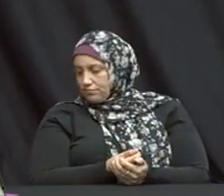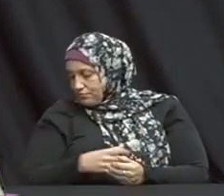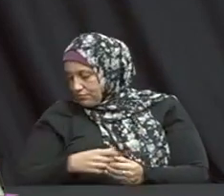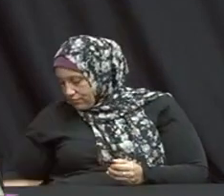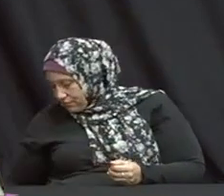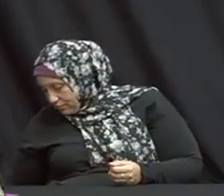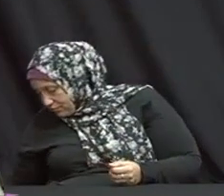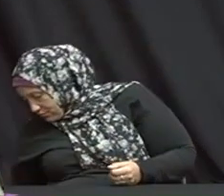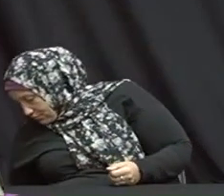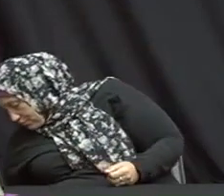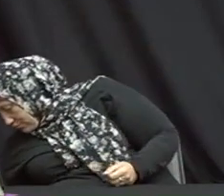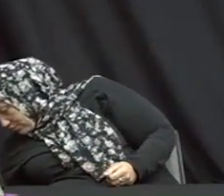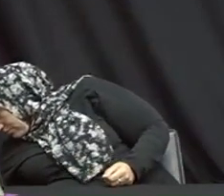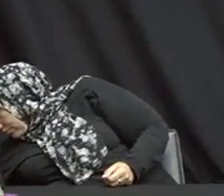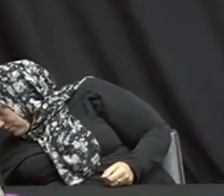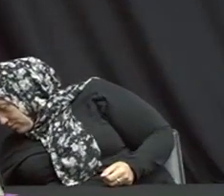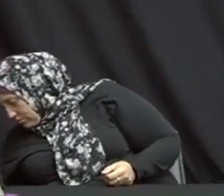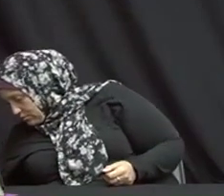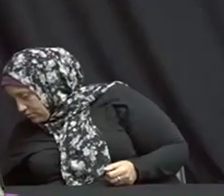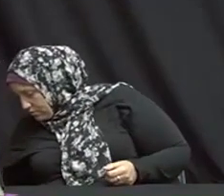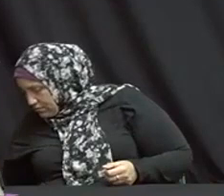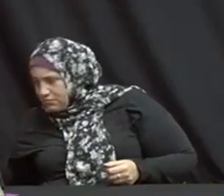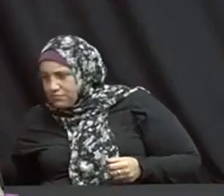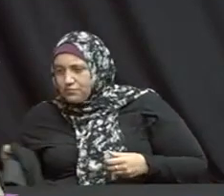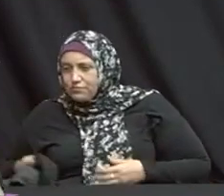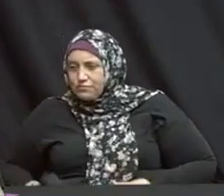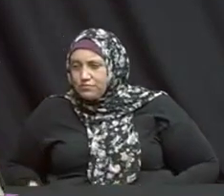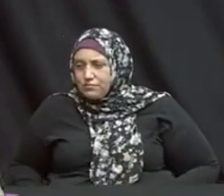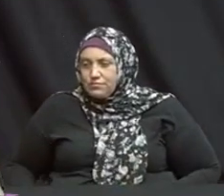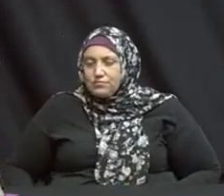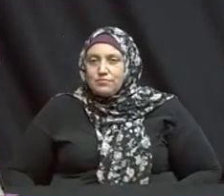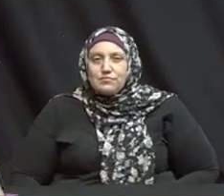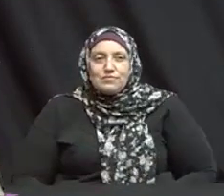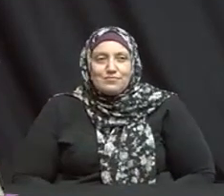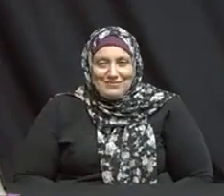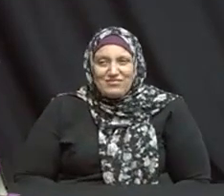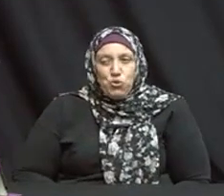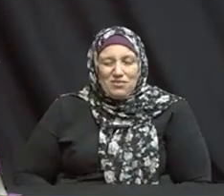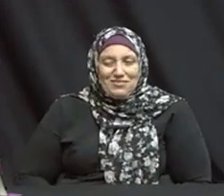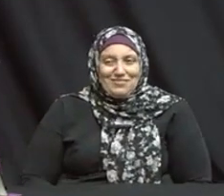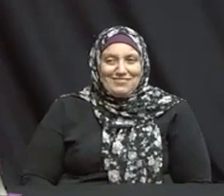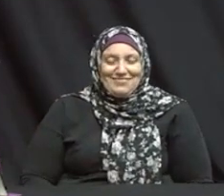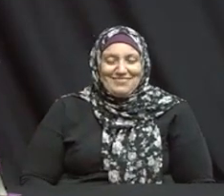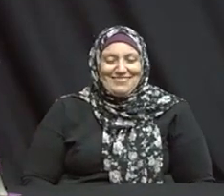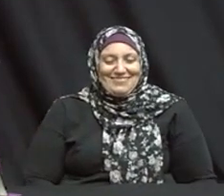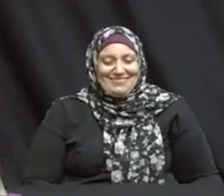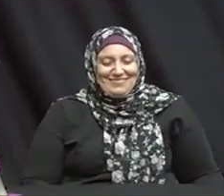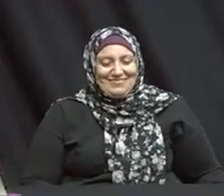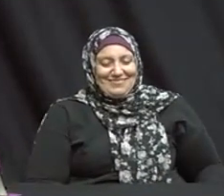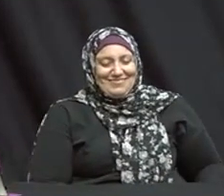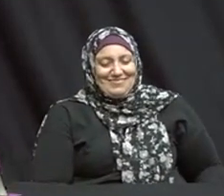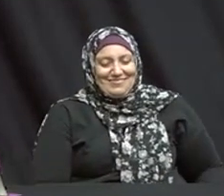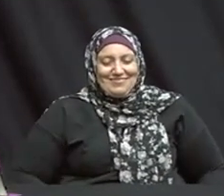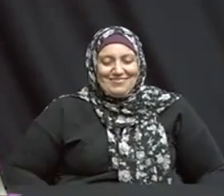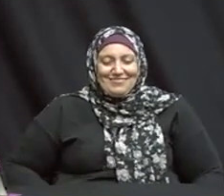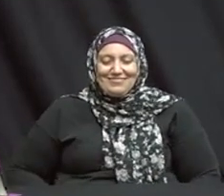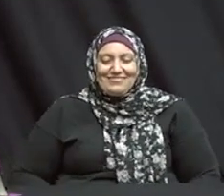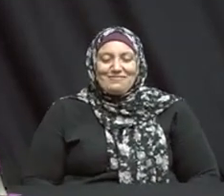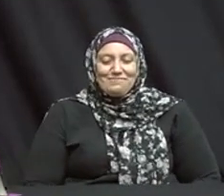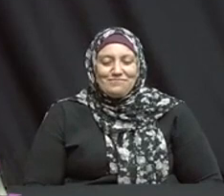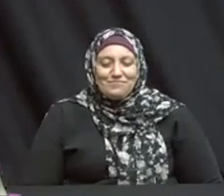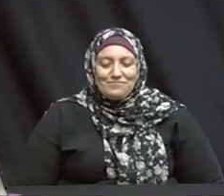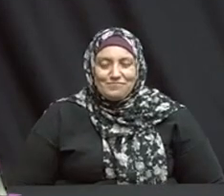Sure. Well, there are no time limits on the execution of an estate per se, but there are tax benefits that expire after a few